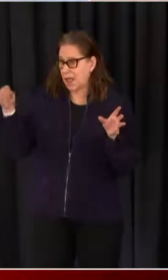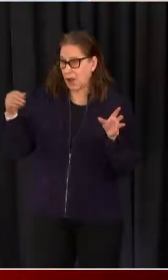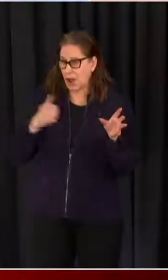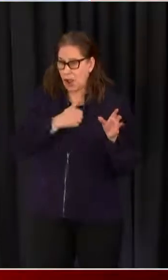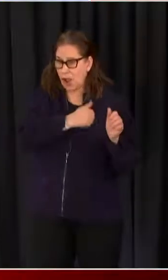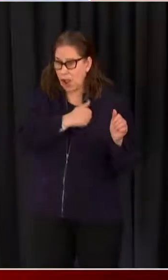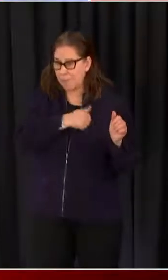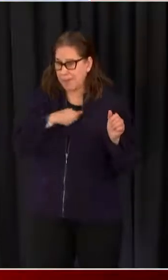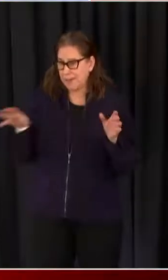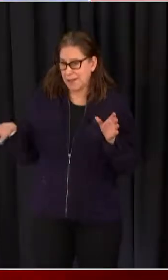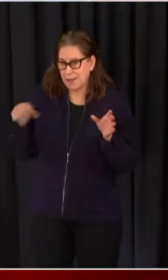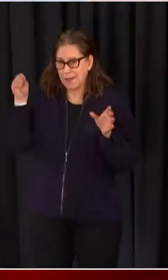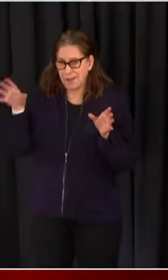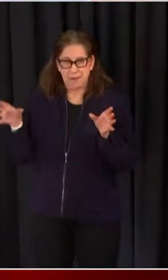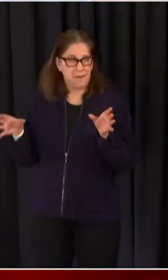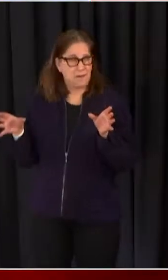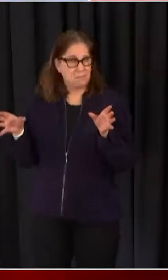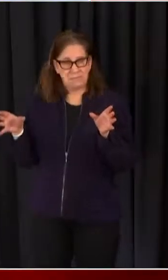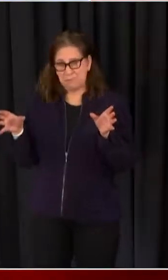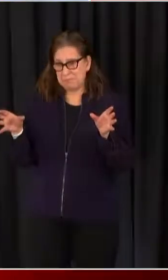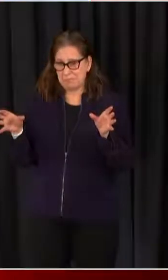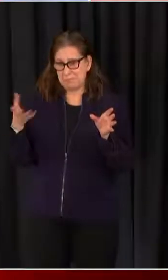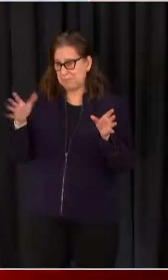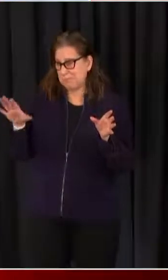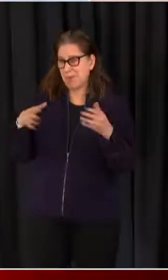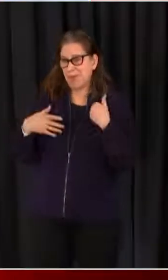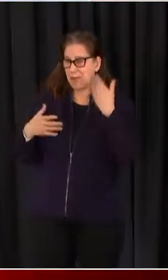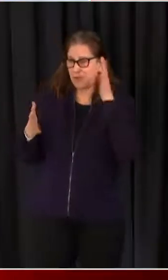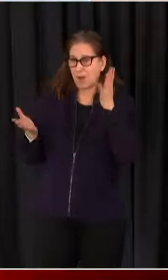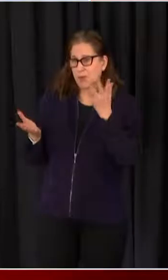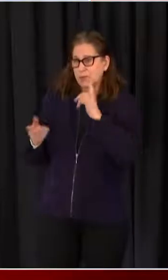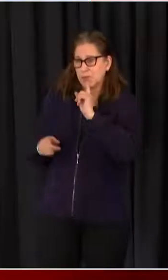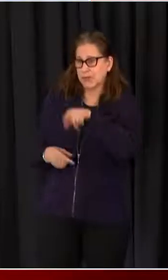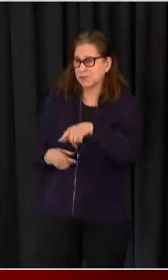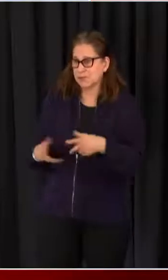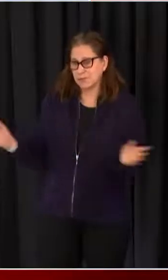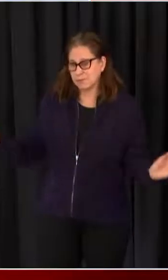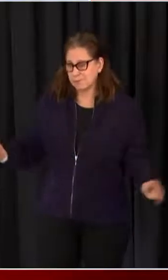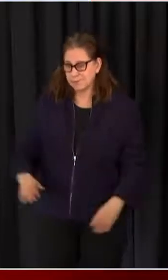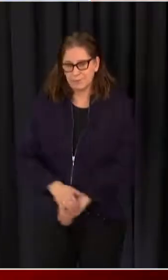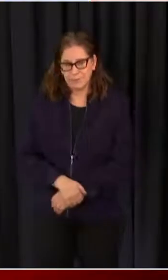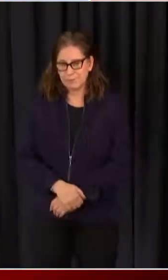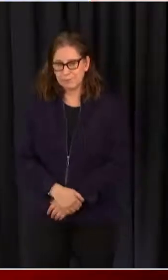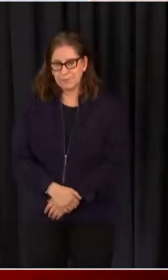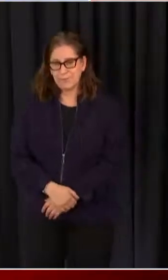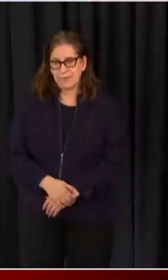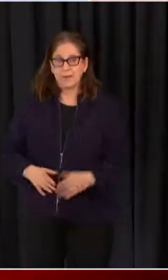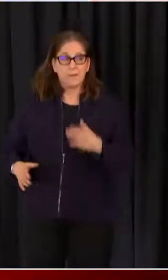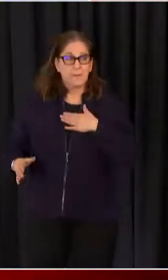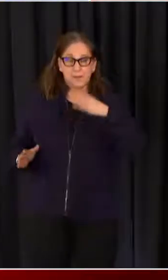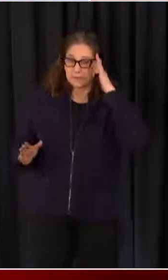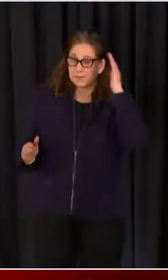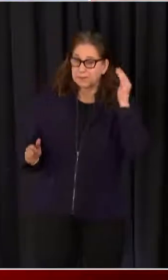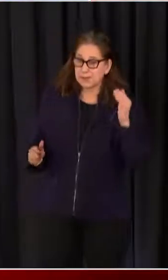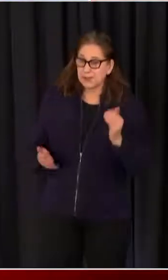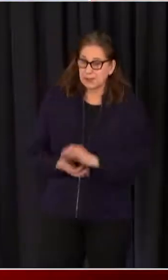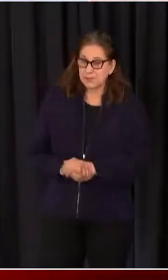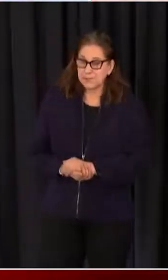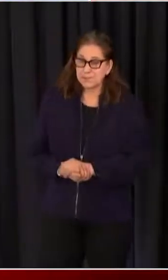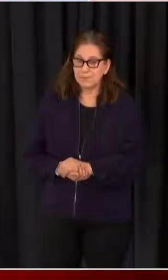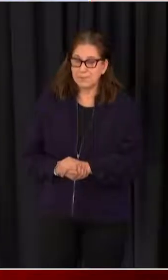until May. I mean, that's the most plain I can answer you. We don't know why. It was our expectation that